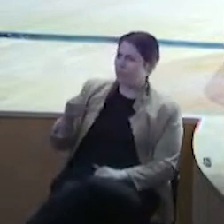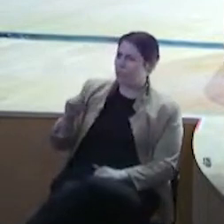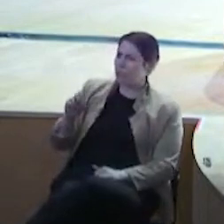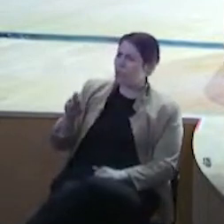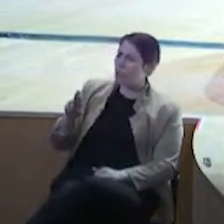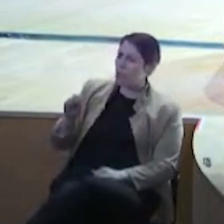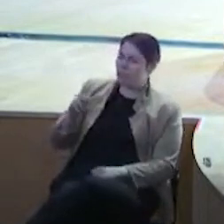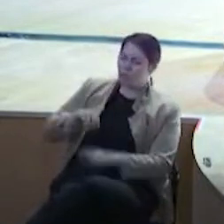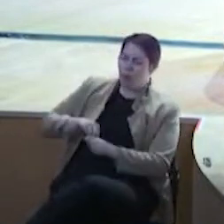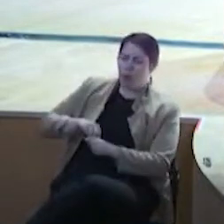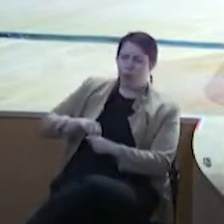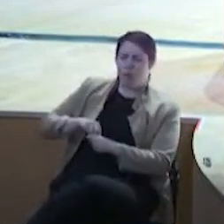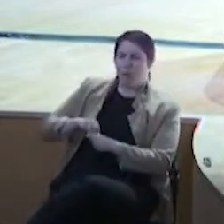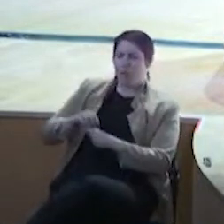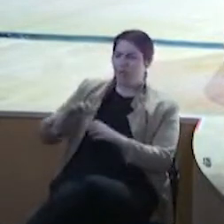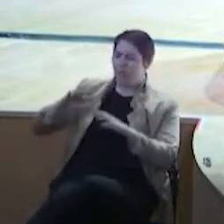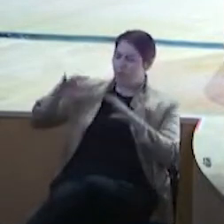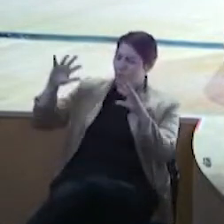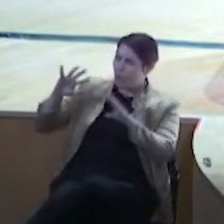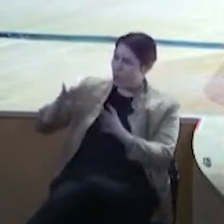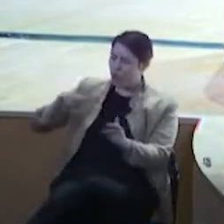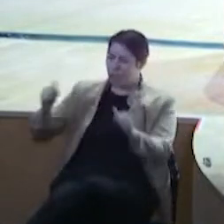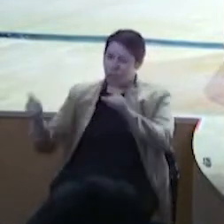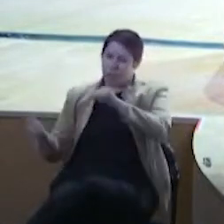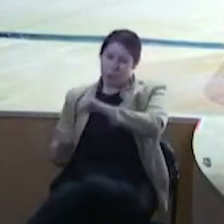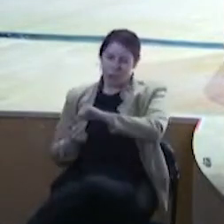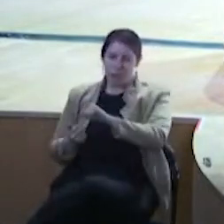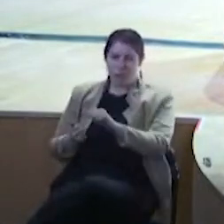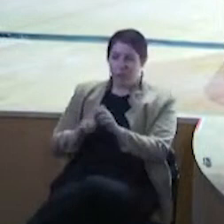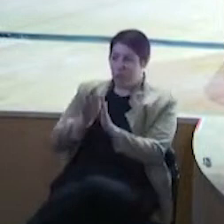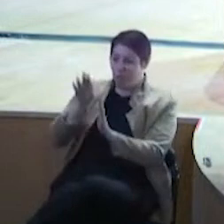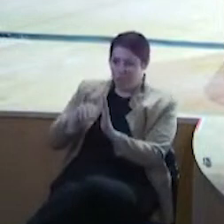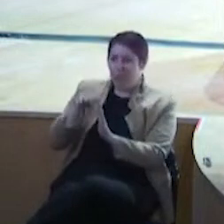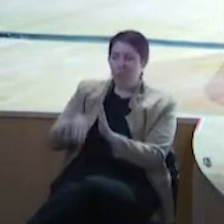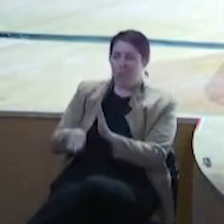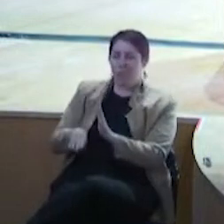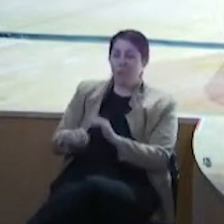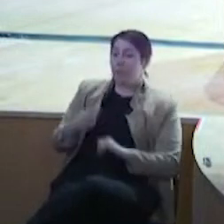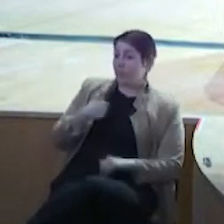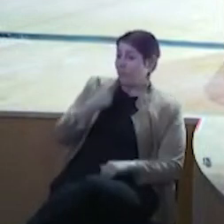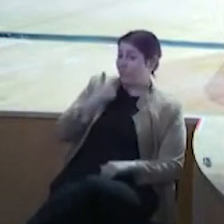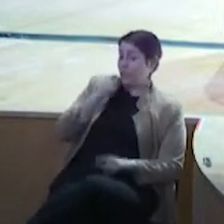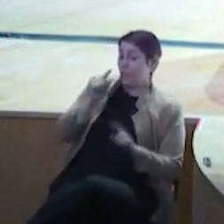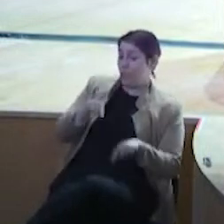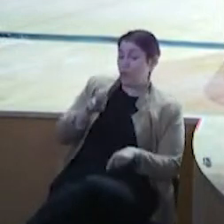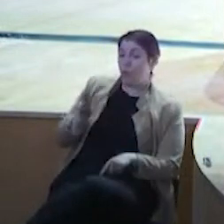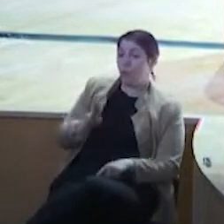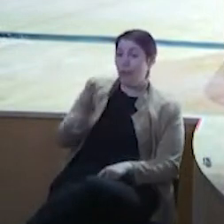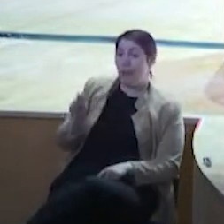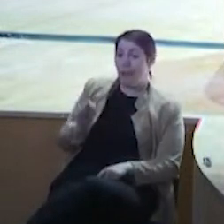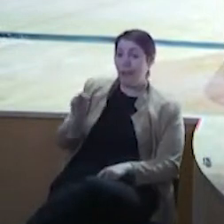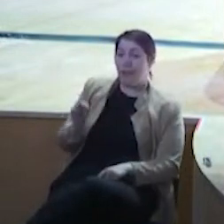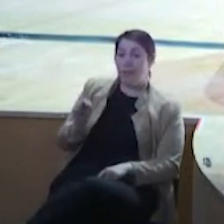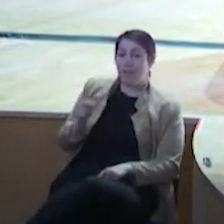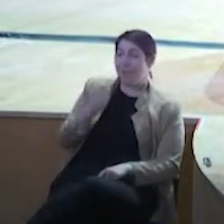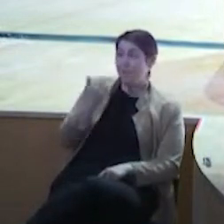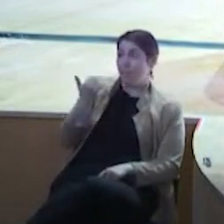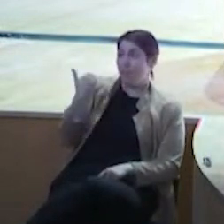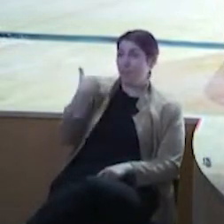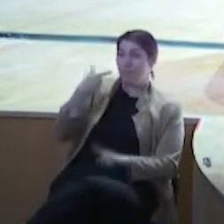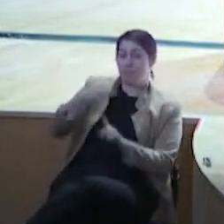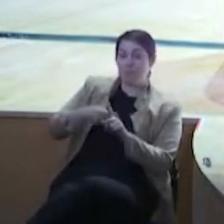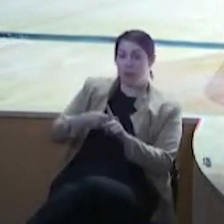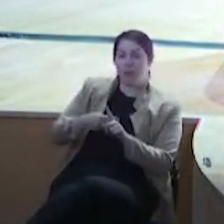change in our environment. I just went to the UN last month as